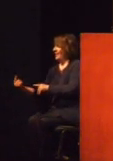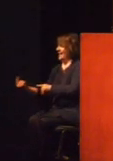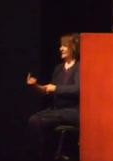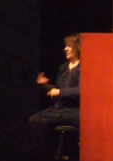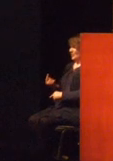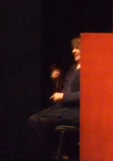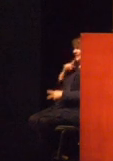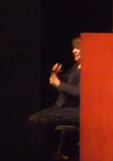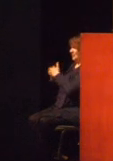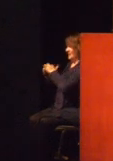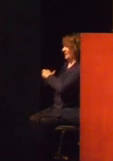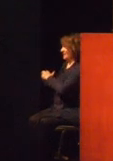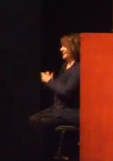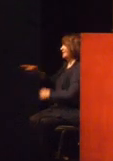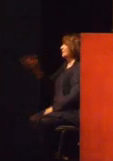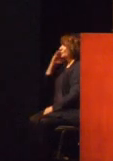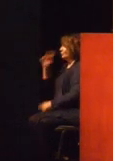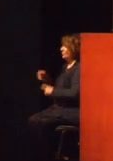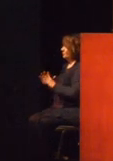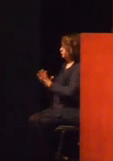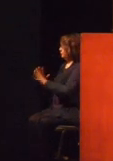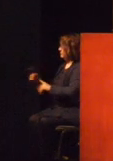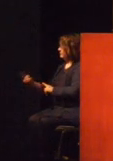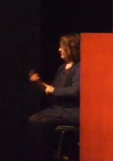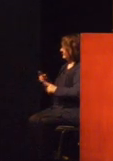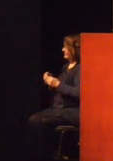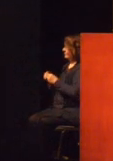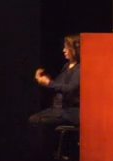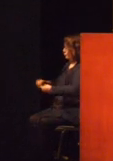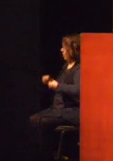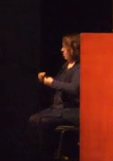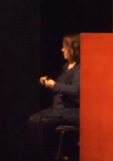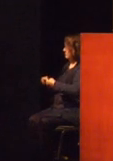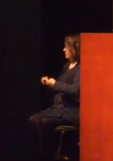hard. And you know you're moving against it because there's much more struggle involved.